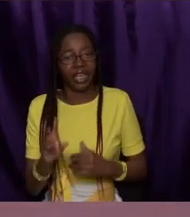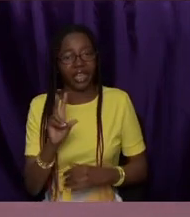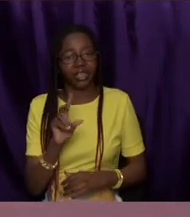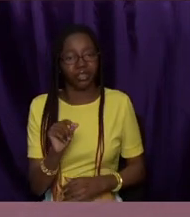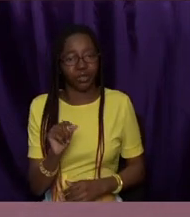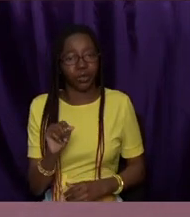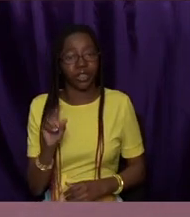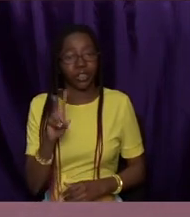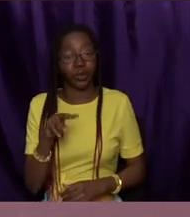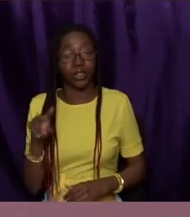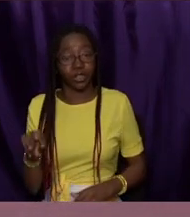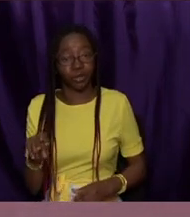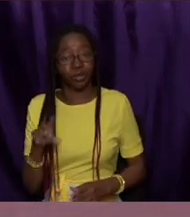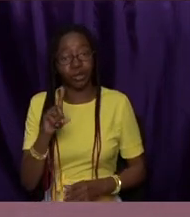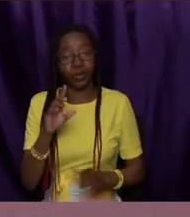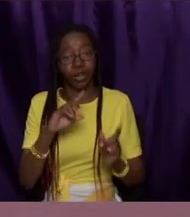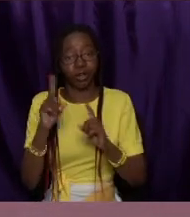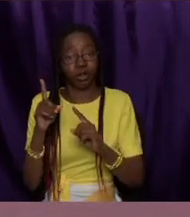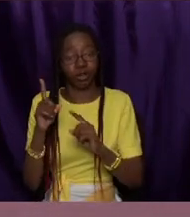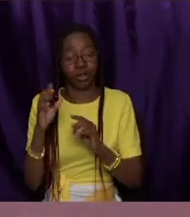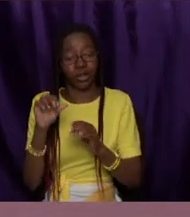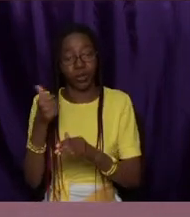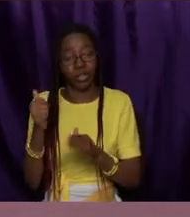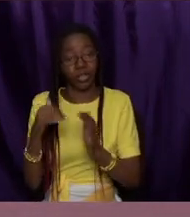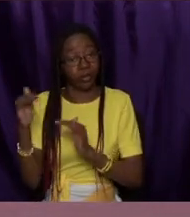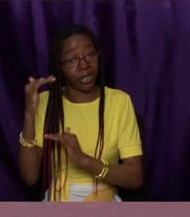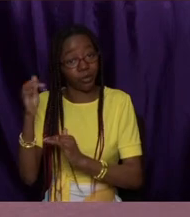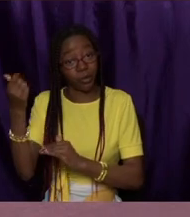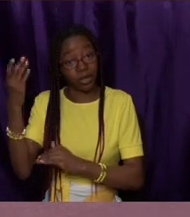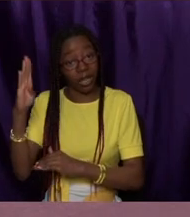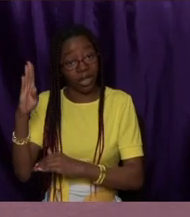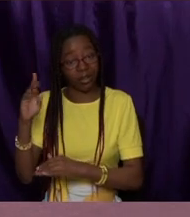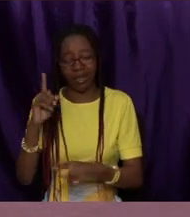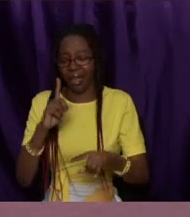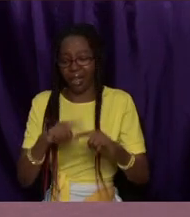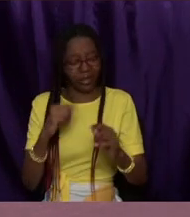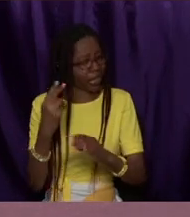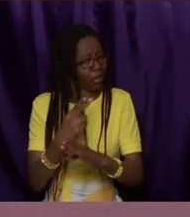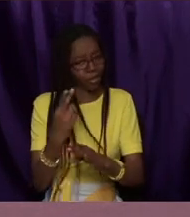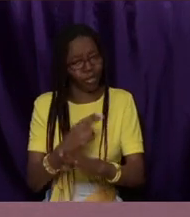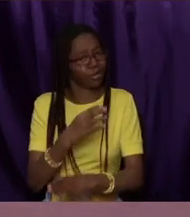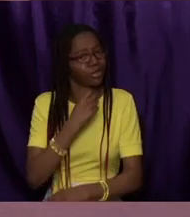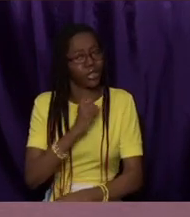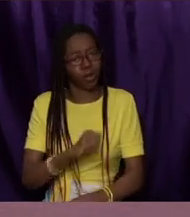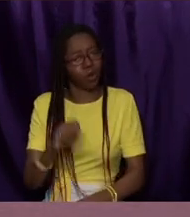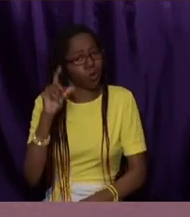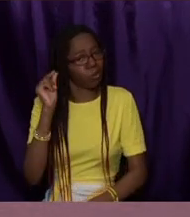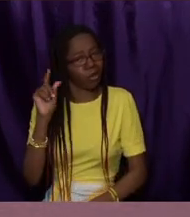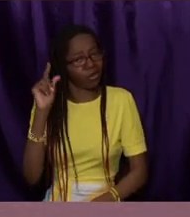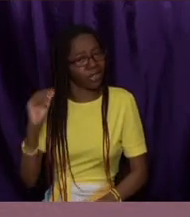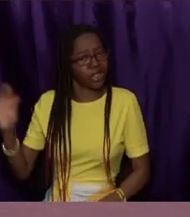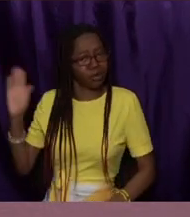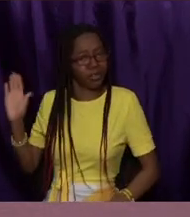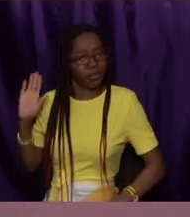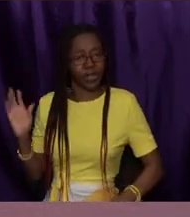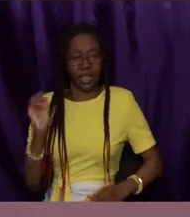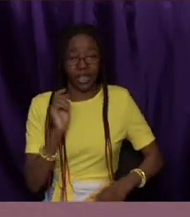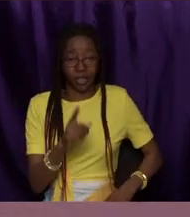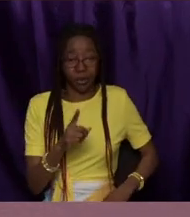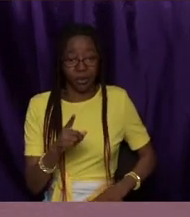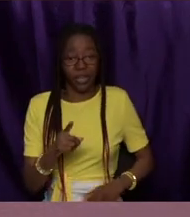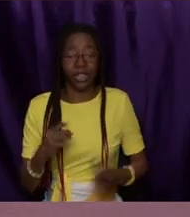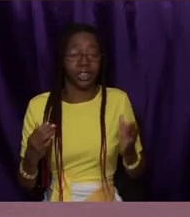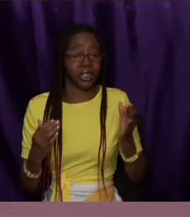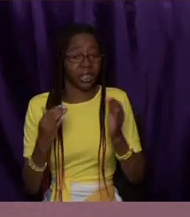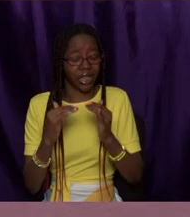22. You want to go to the next level, but God says, I can't use the old Moses to get you into the